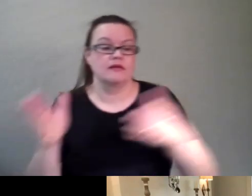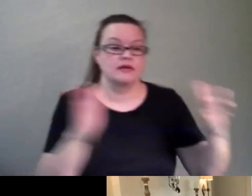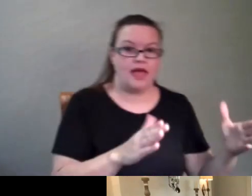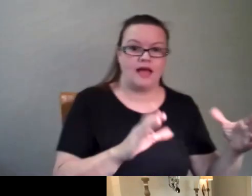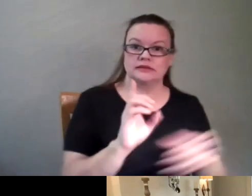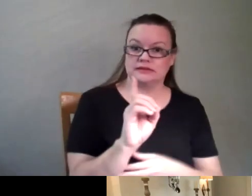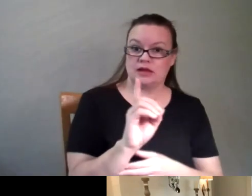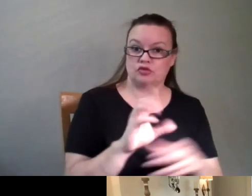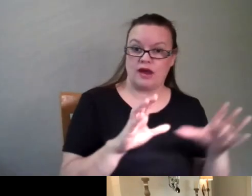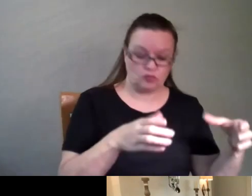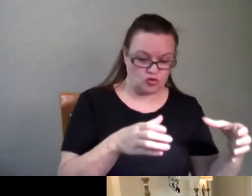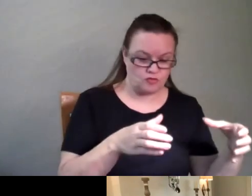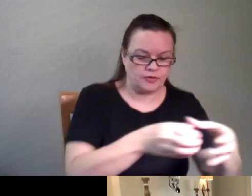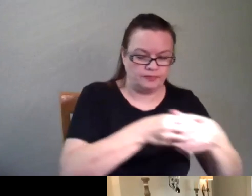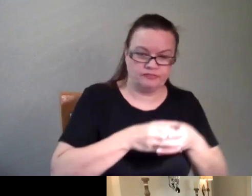the